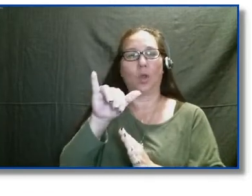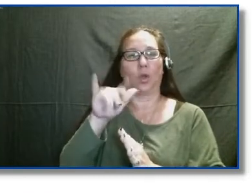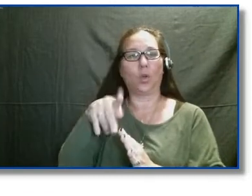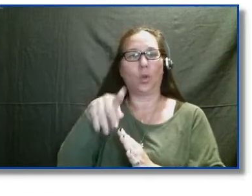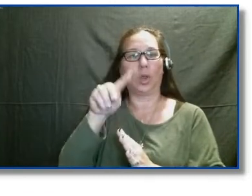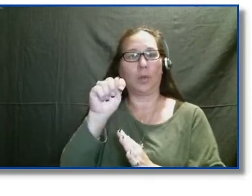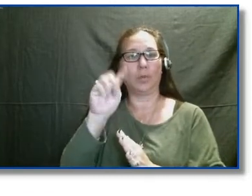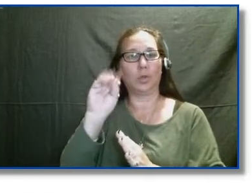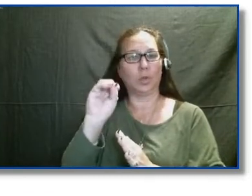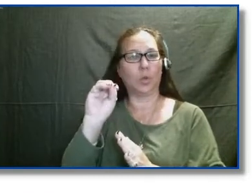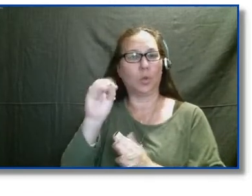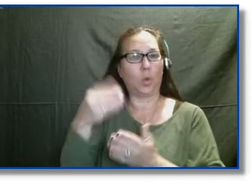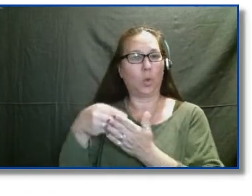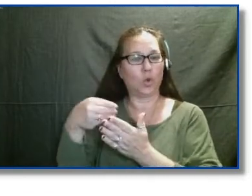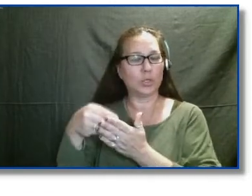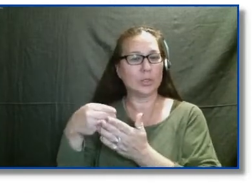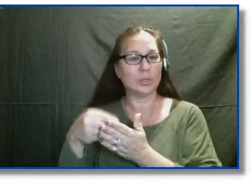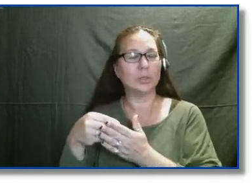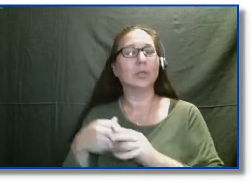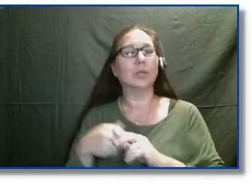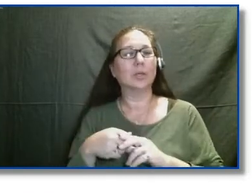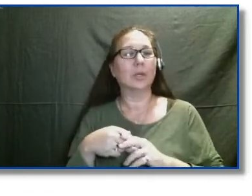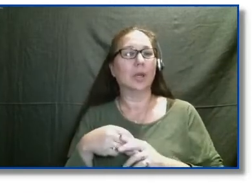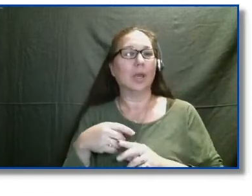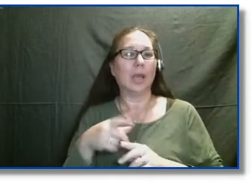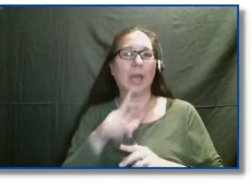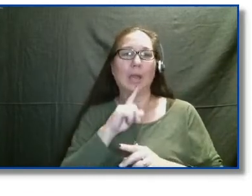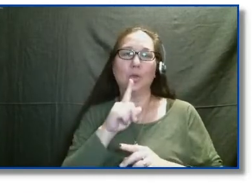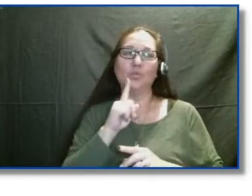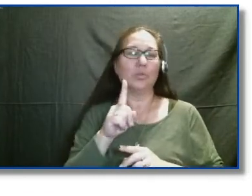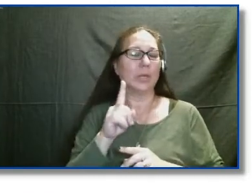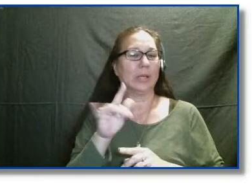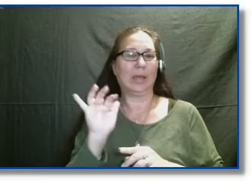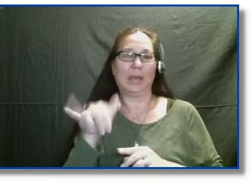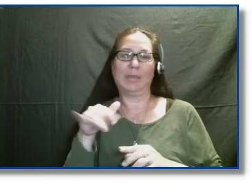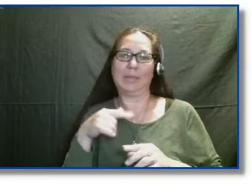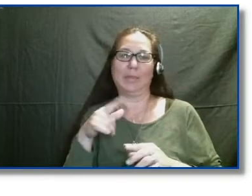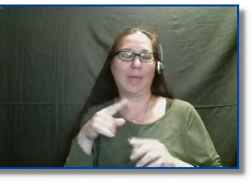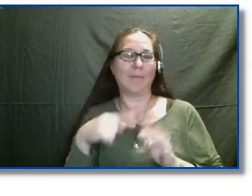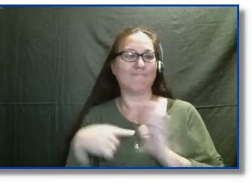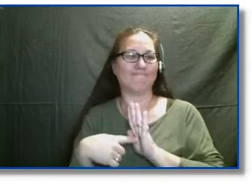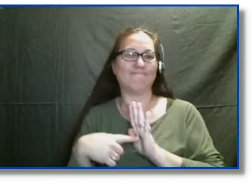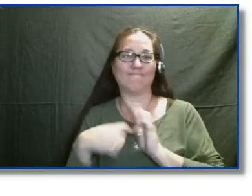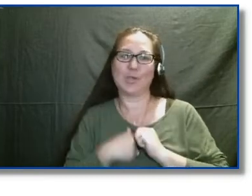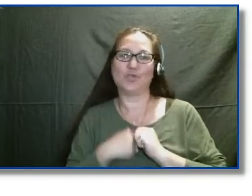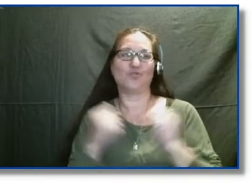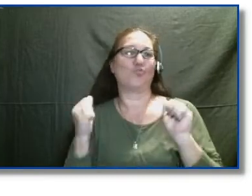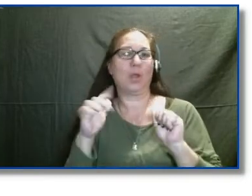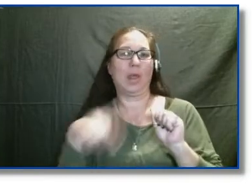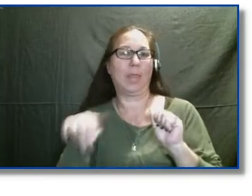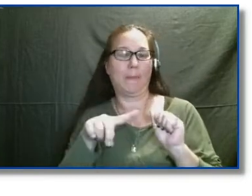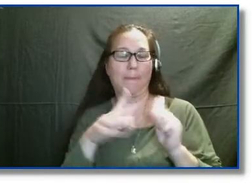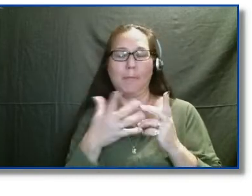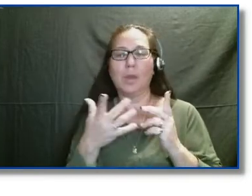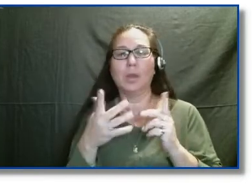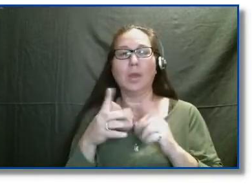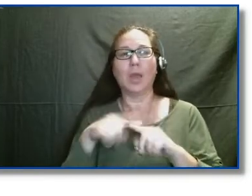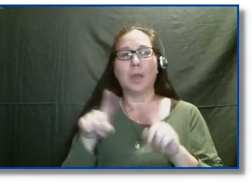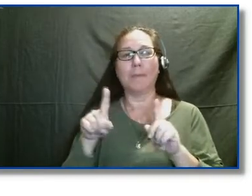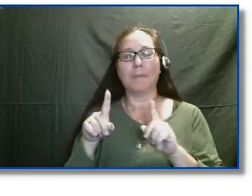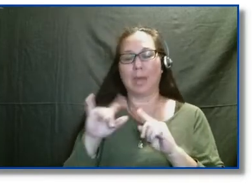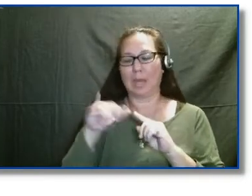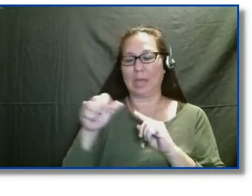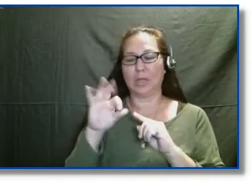task. So this platform became very exploitative. The term that was used by Jeff Bezos,